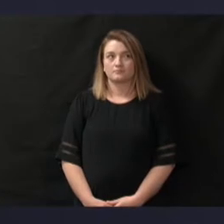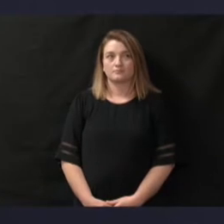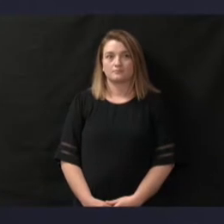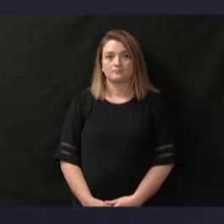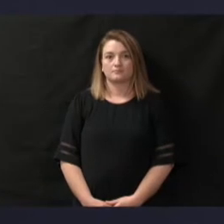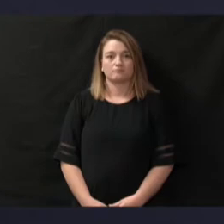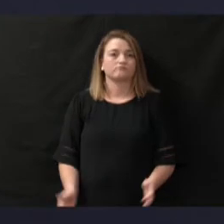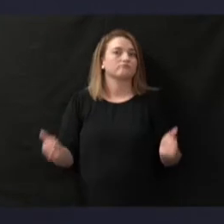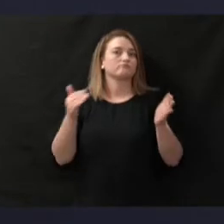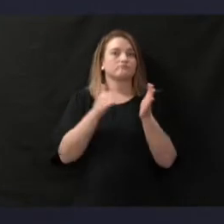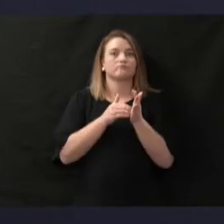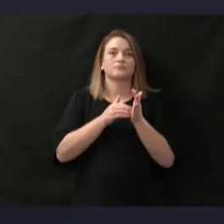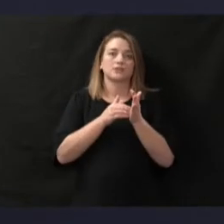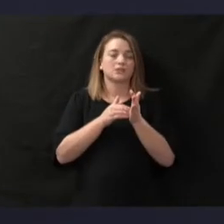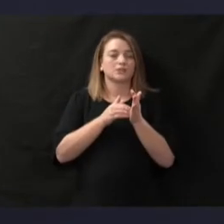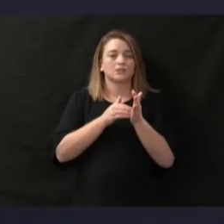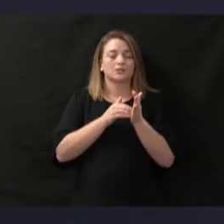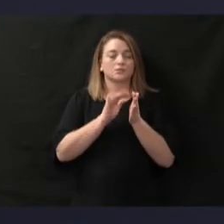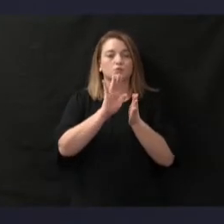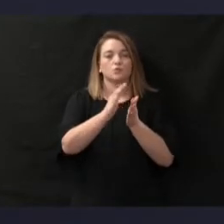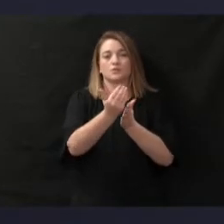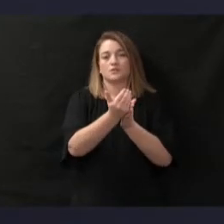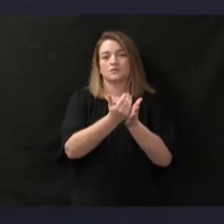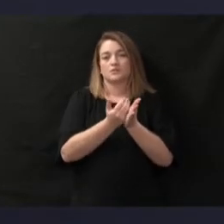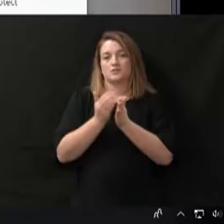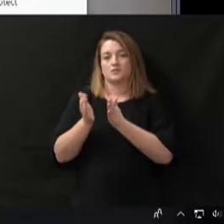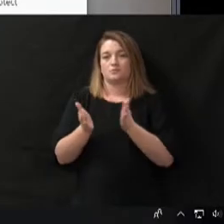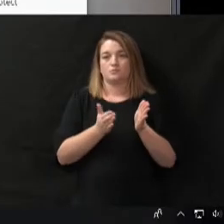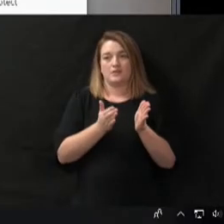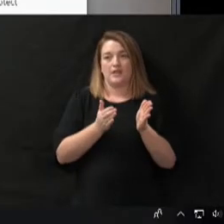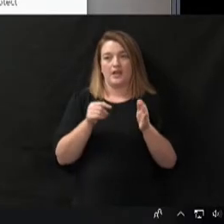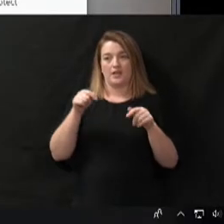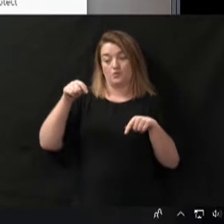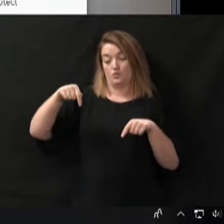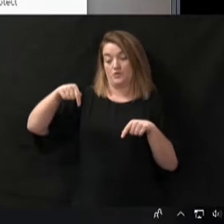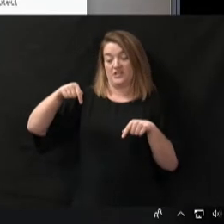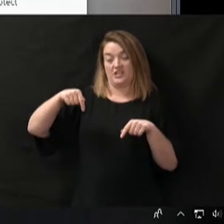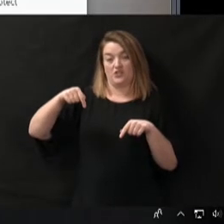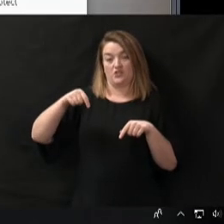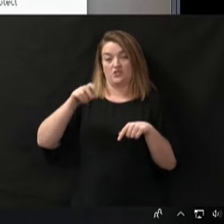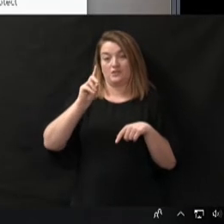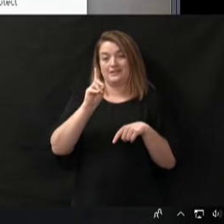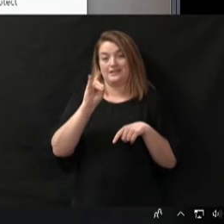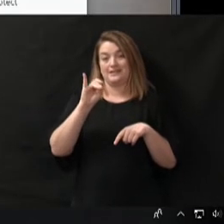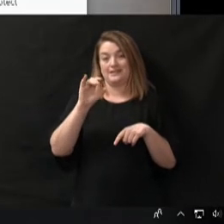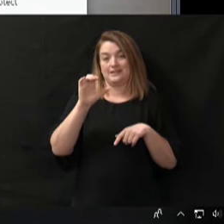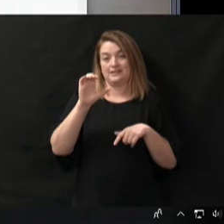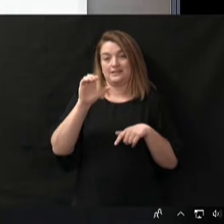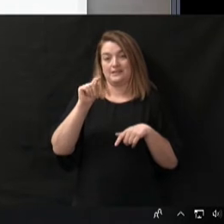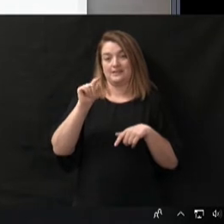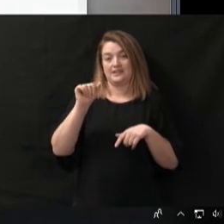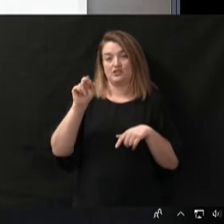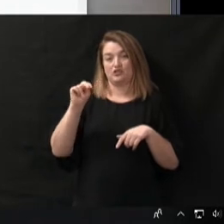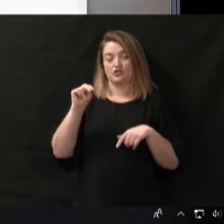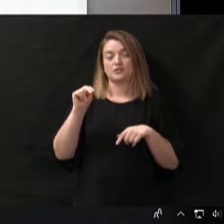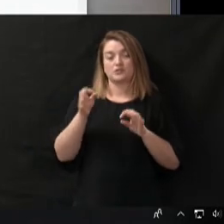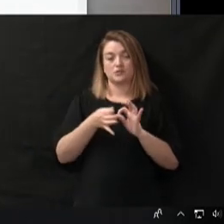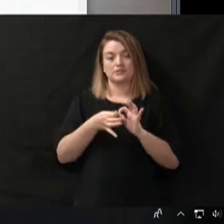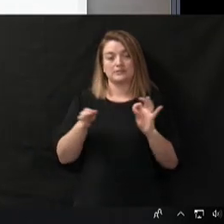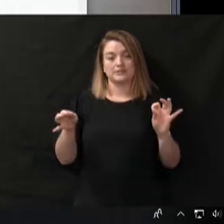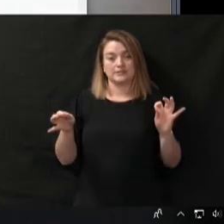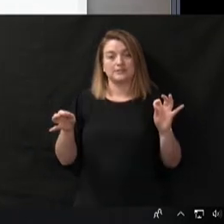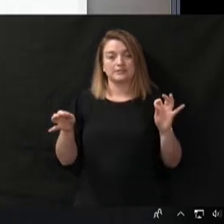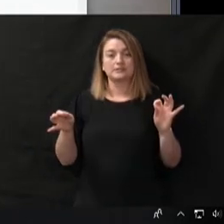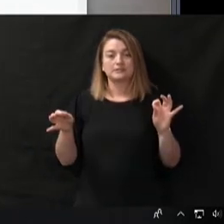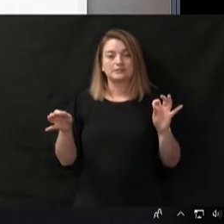so again, in terms of your lesson plan, we're down here to the dictation part, which is the sentence part.